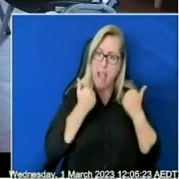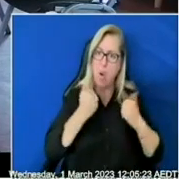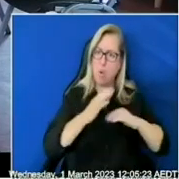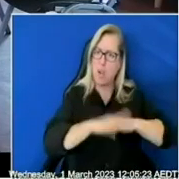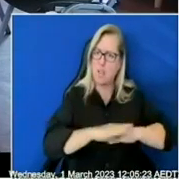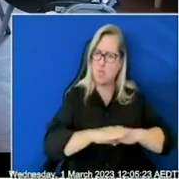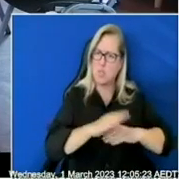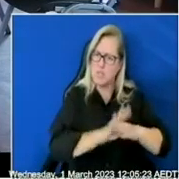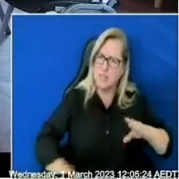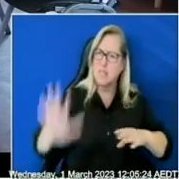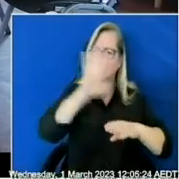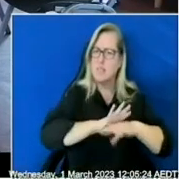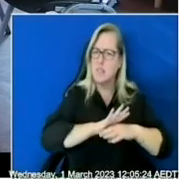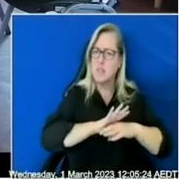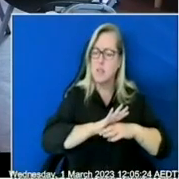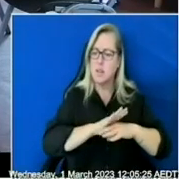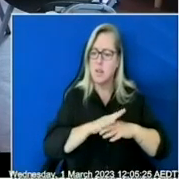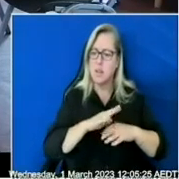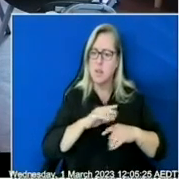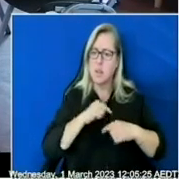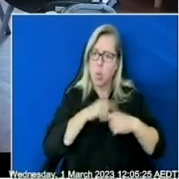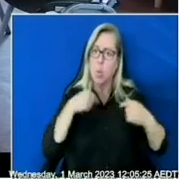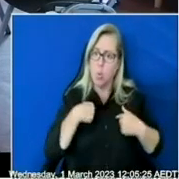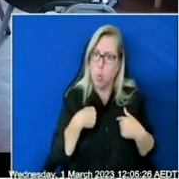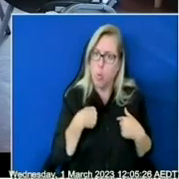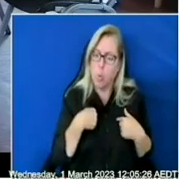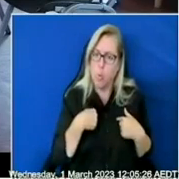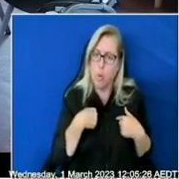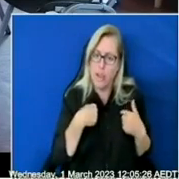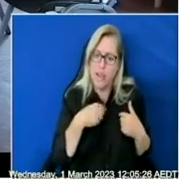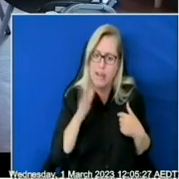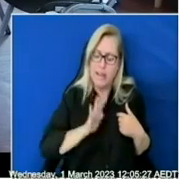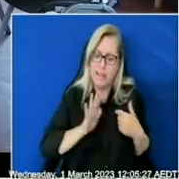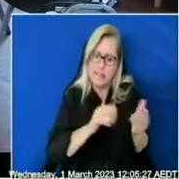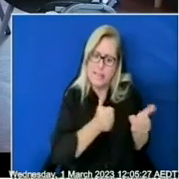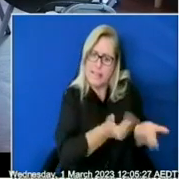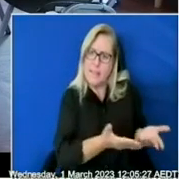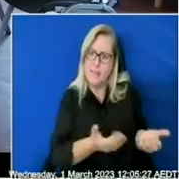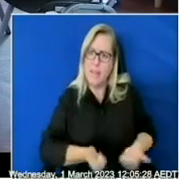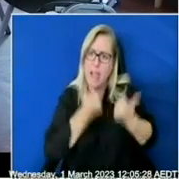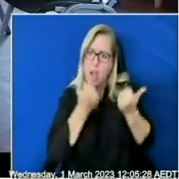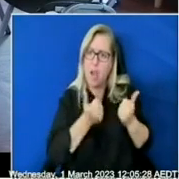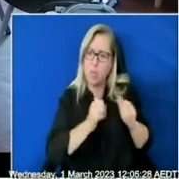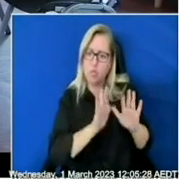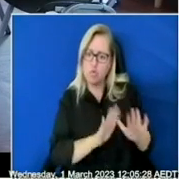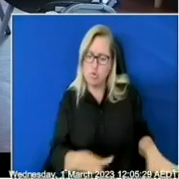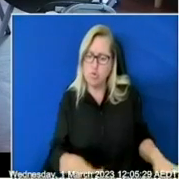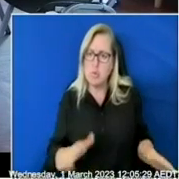sovereignty, is everything and the basis for our existence and our future.